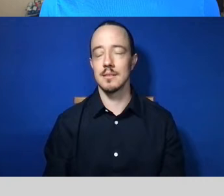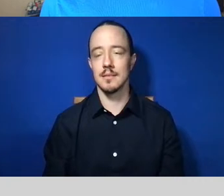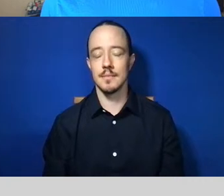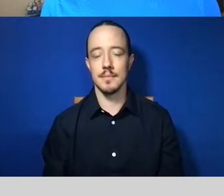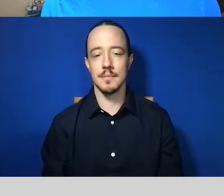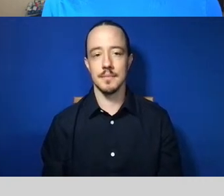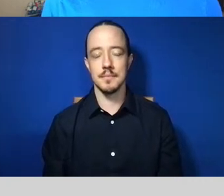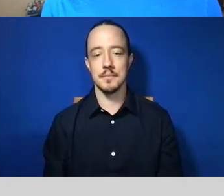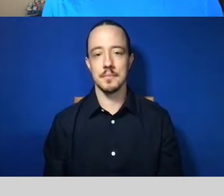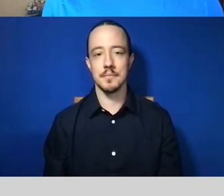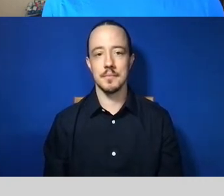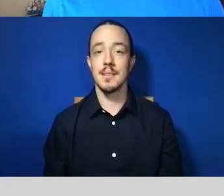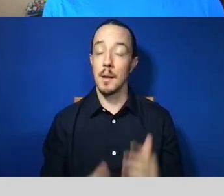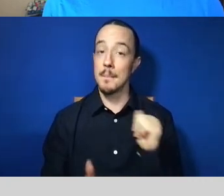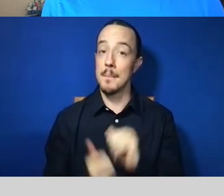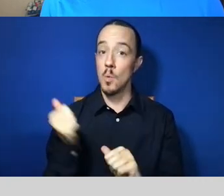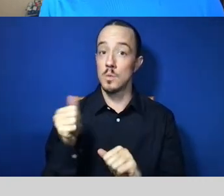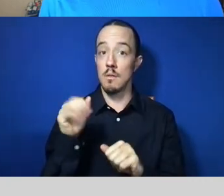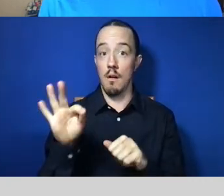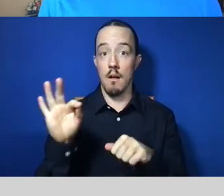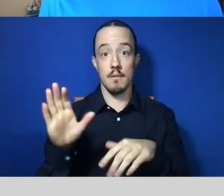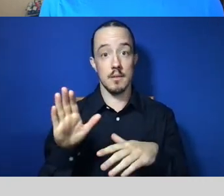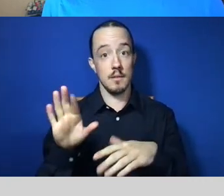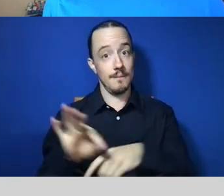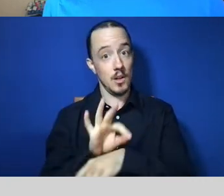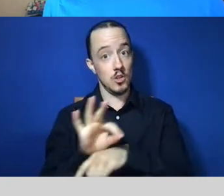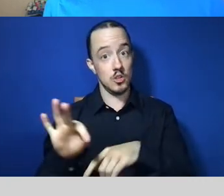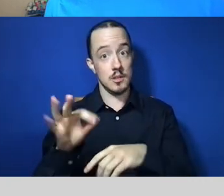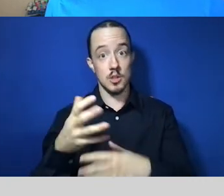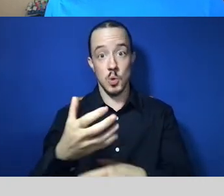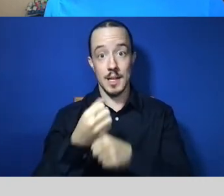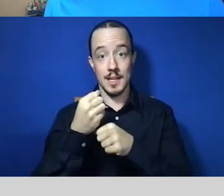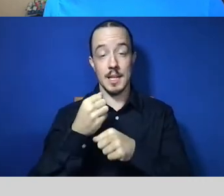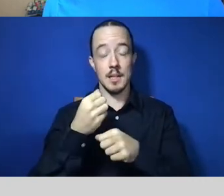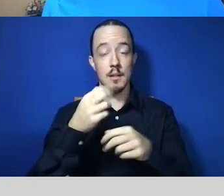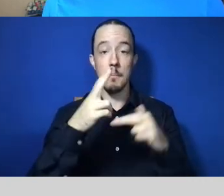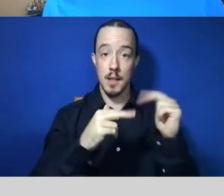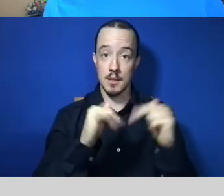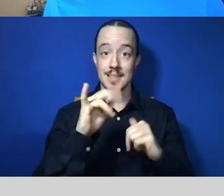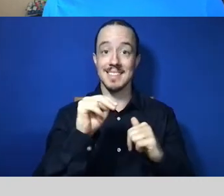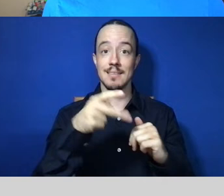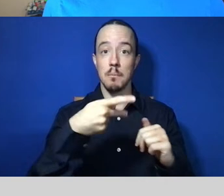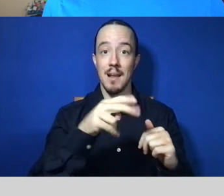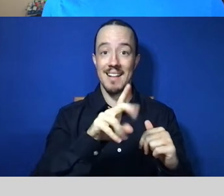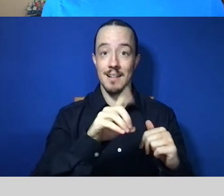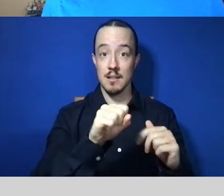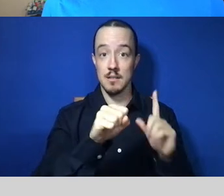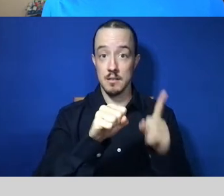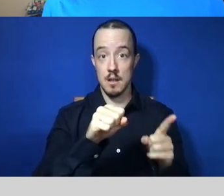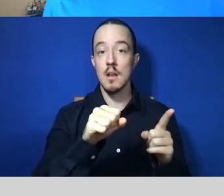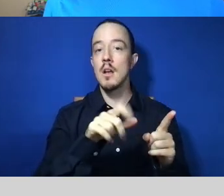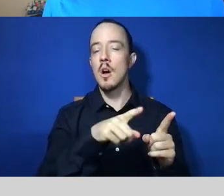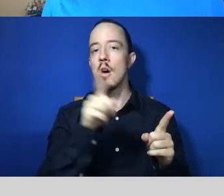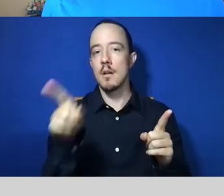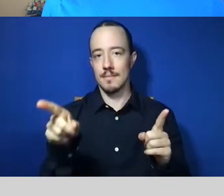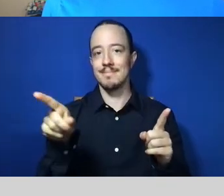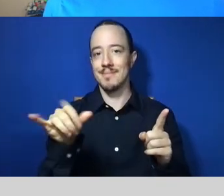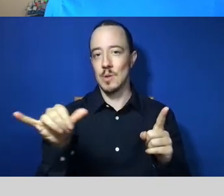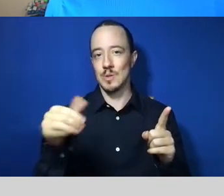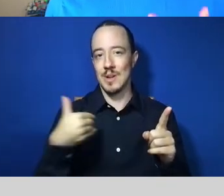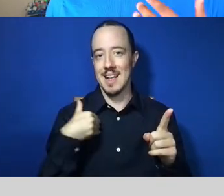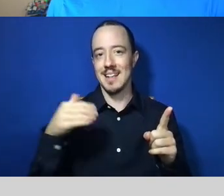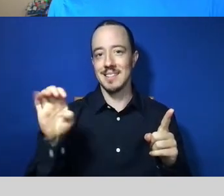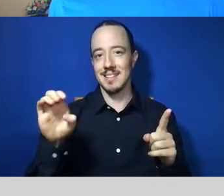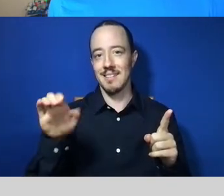Pandas. In fact, most of the functionality that you get natively in Pandas, you also